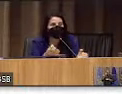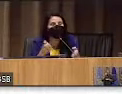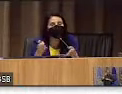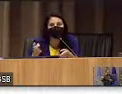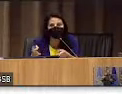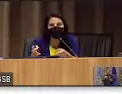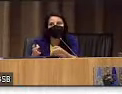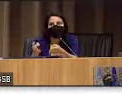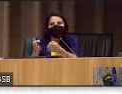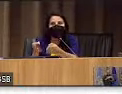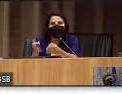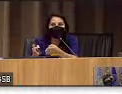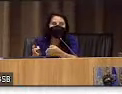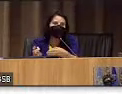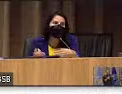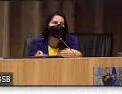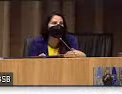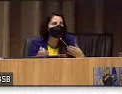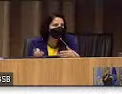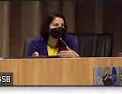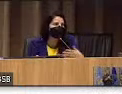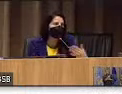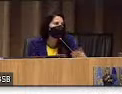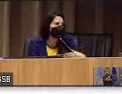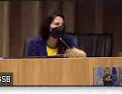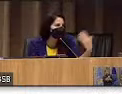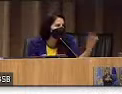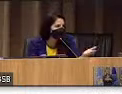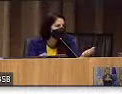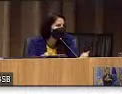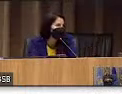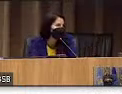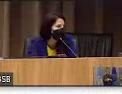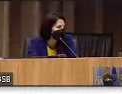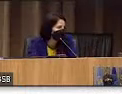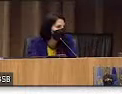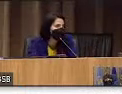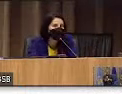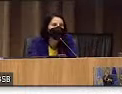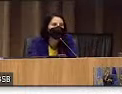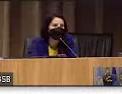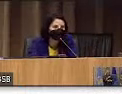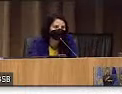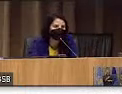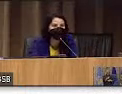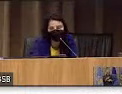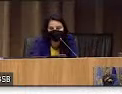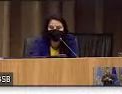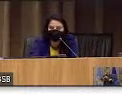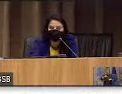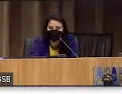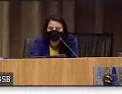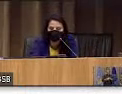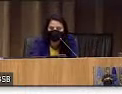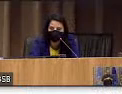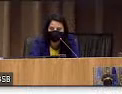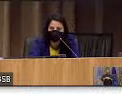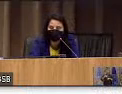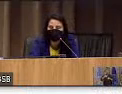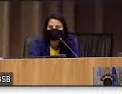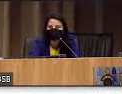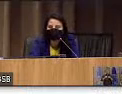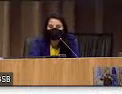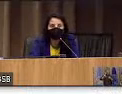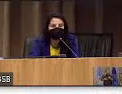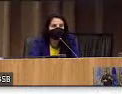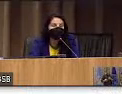the screening until another point. If we focus in some professionals, maybe we could have a higher